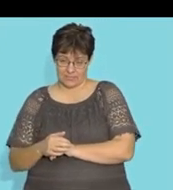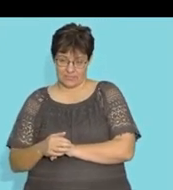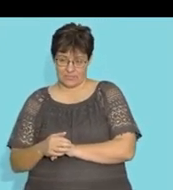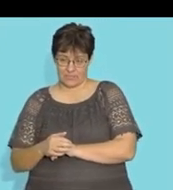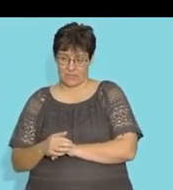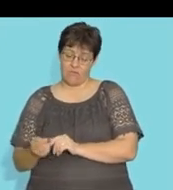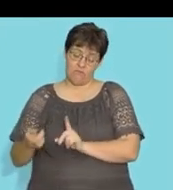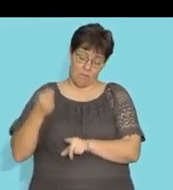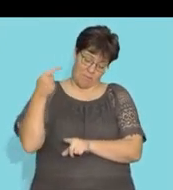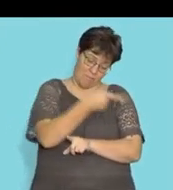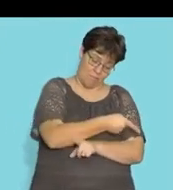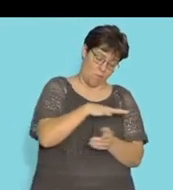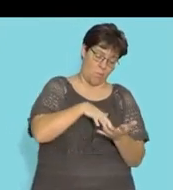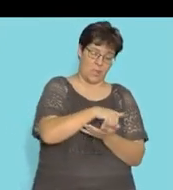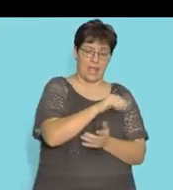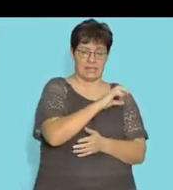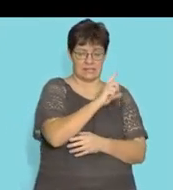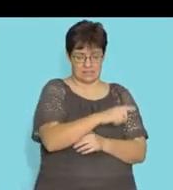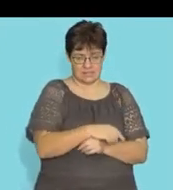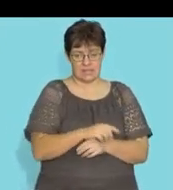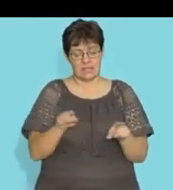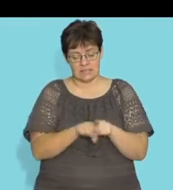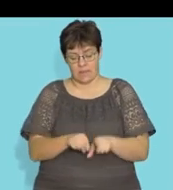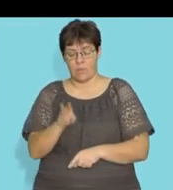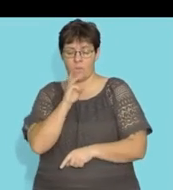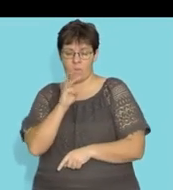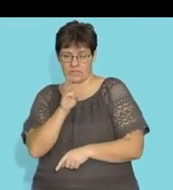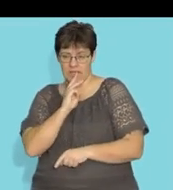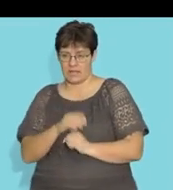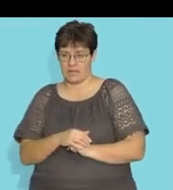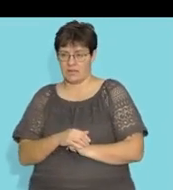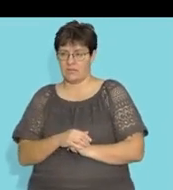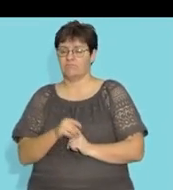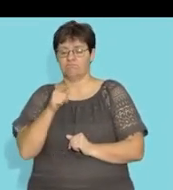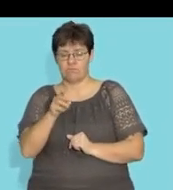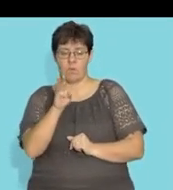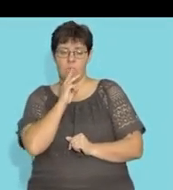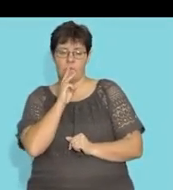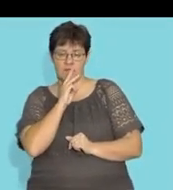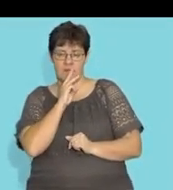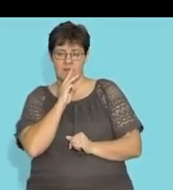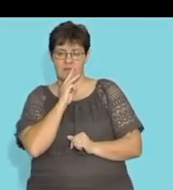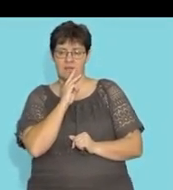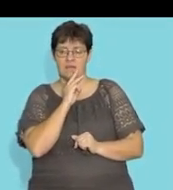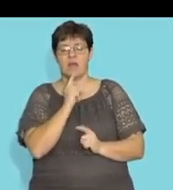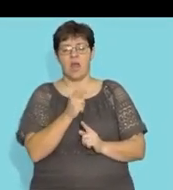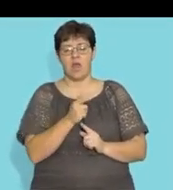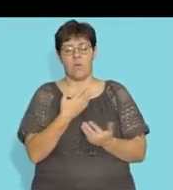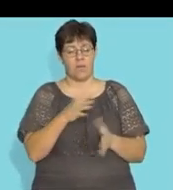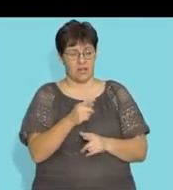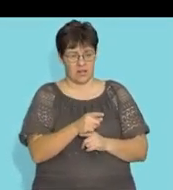base of the weak acid. The same with water. Water we know, because water is